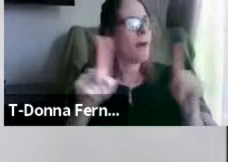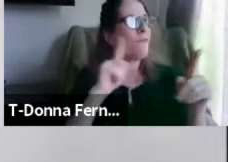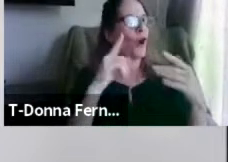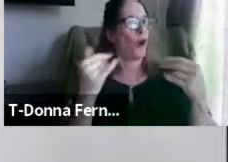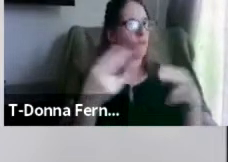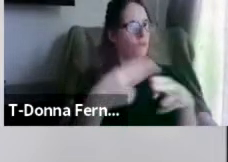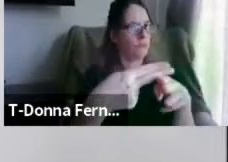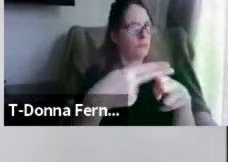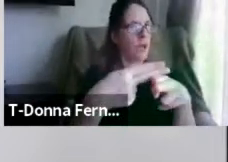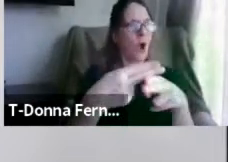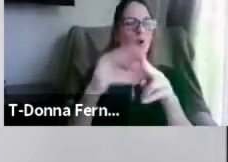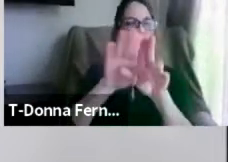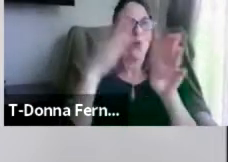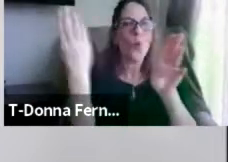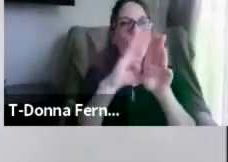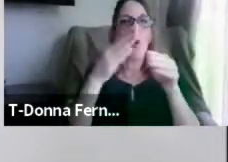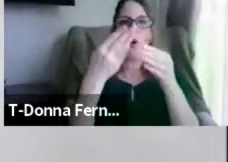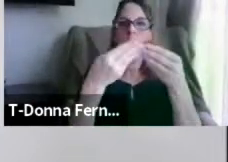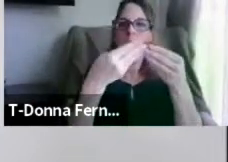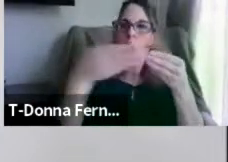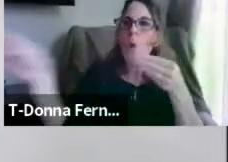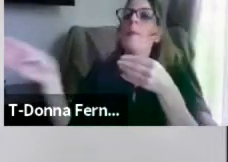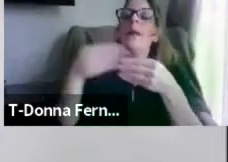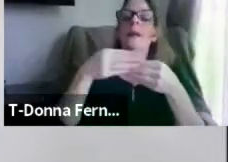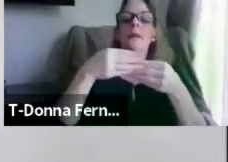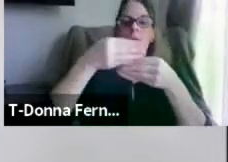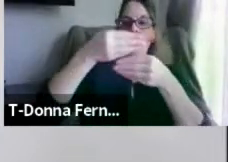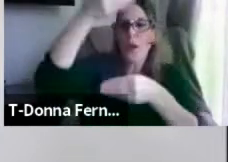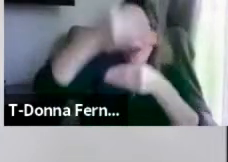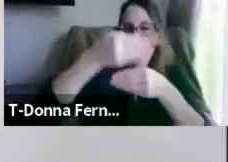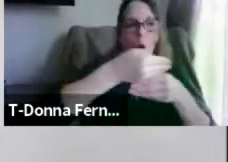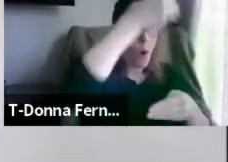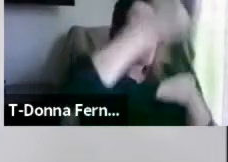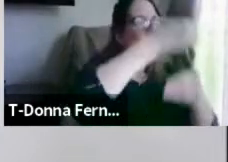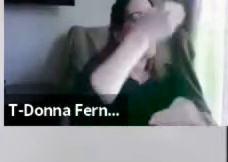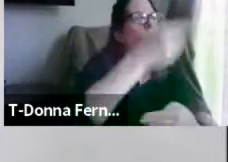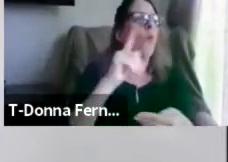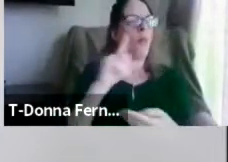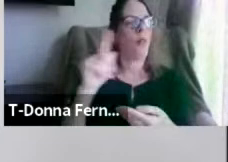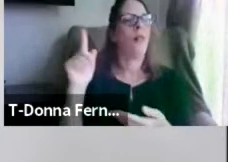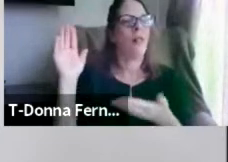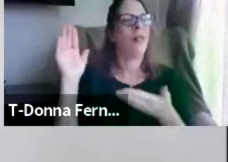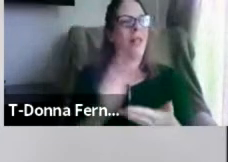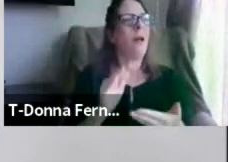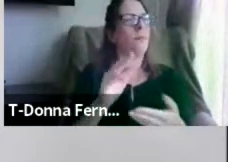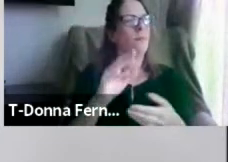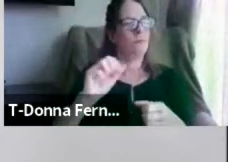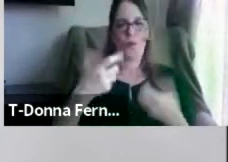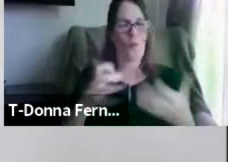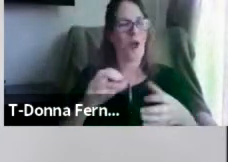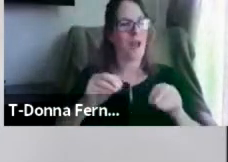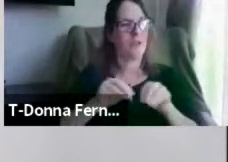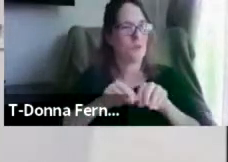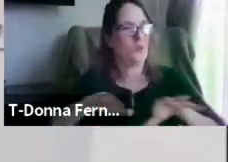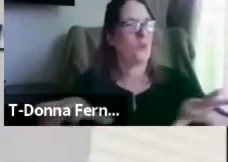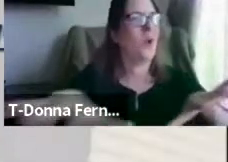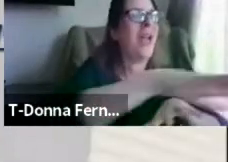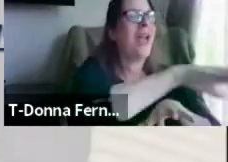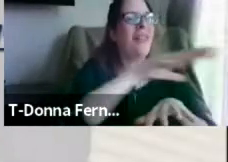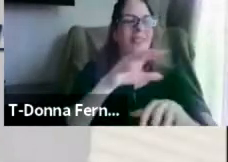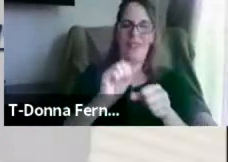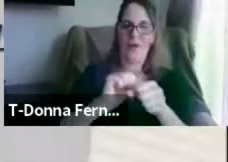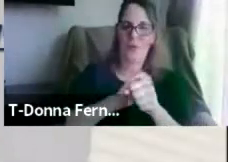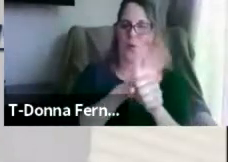some fresh air in there. That's going to just reduce the opportunity for that COVID to be spread through air.